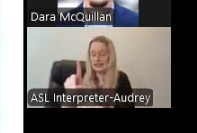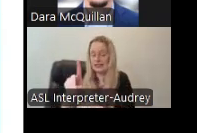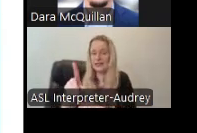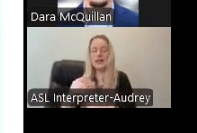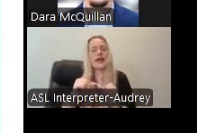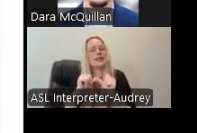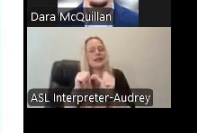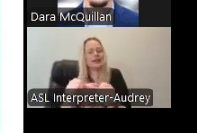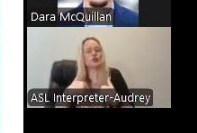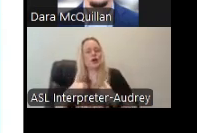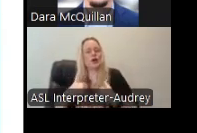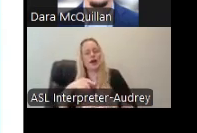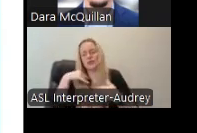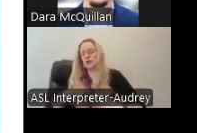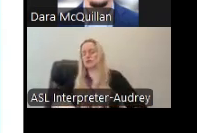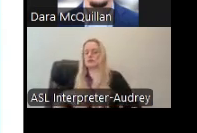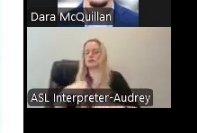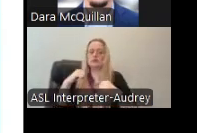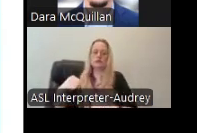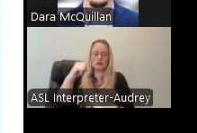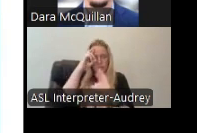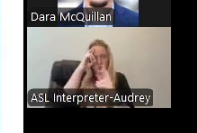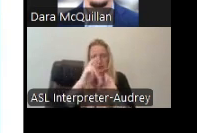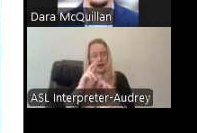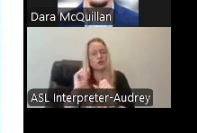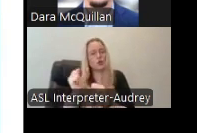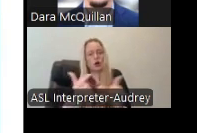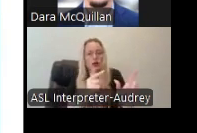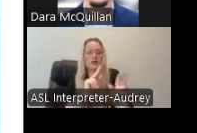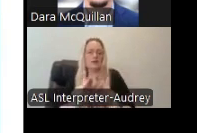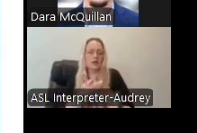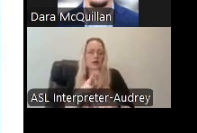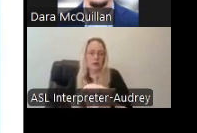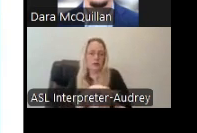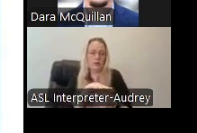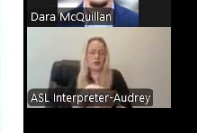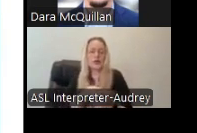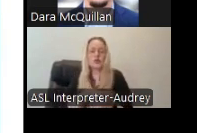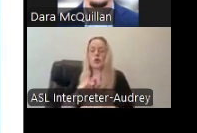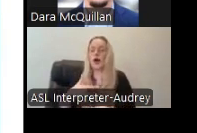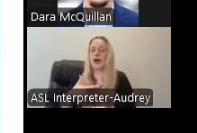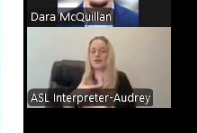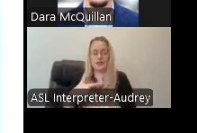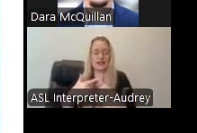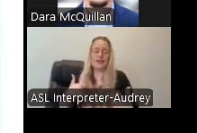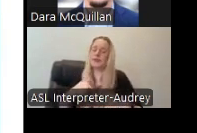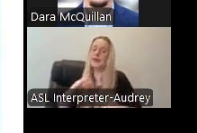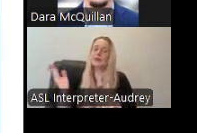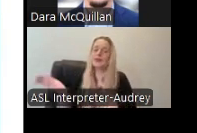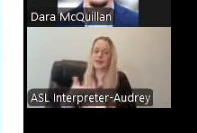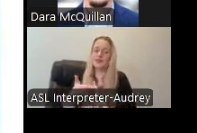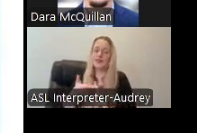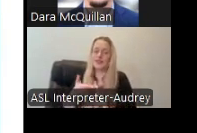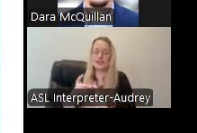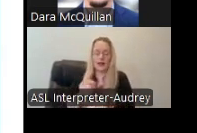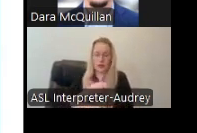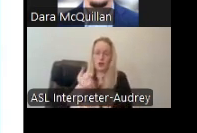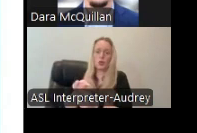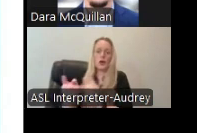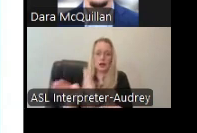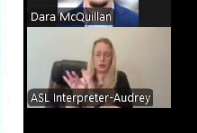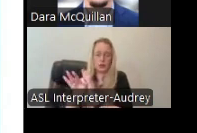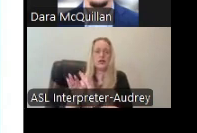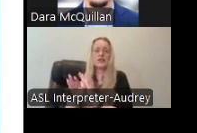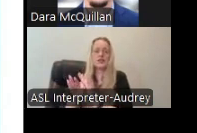deep respect for all these stakeholders. I feel deeply convinced that they would be the right choice to develop the casino and that this